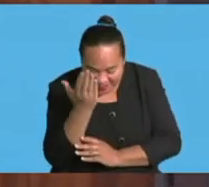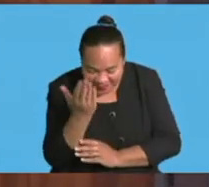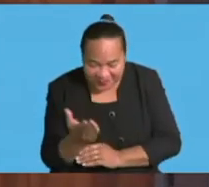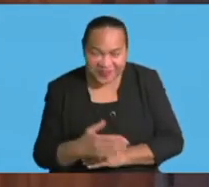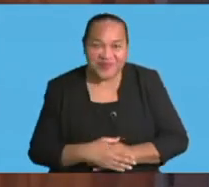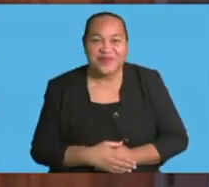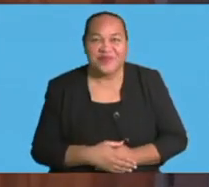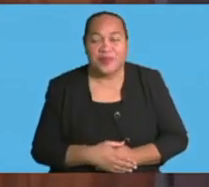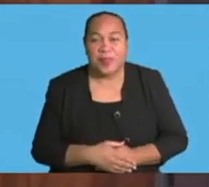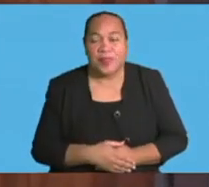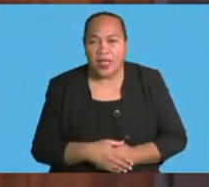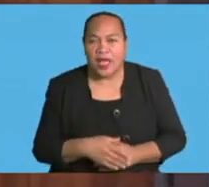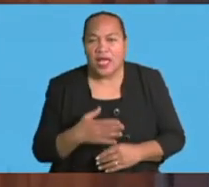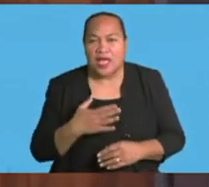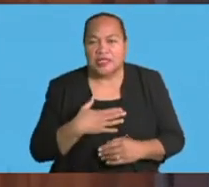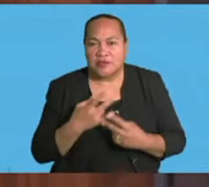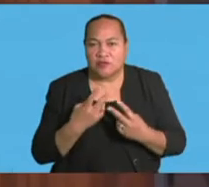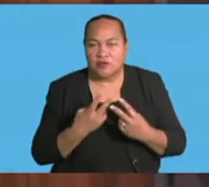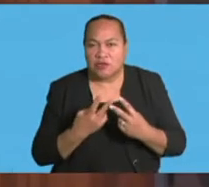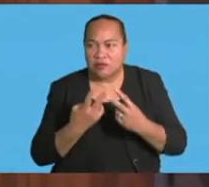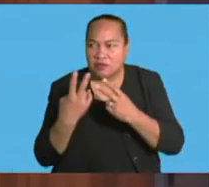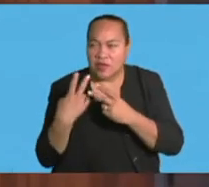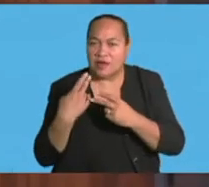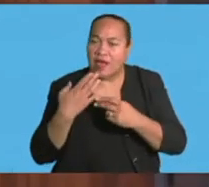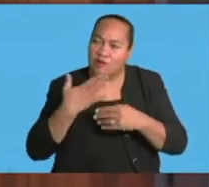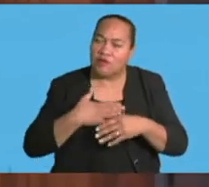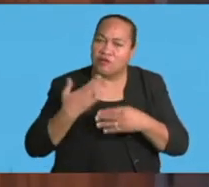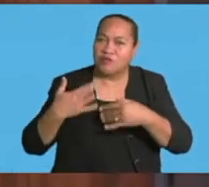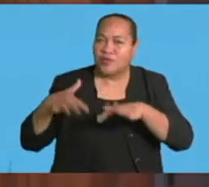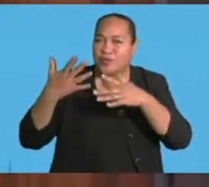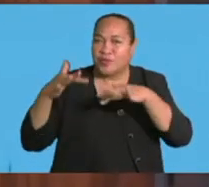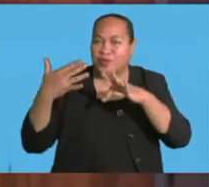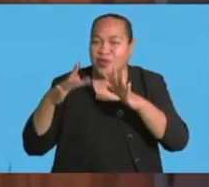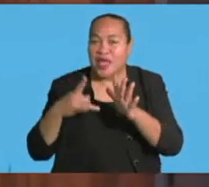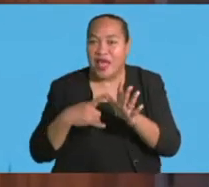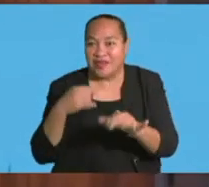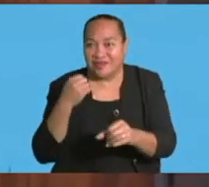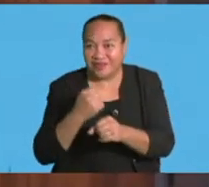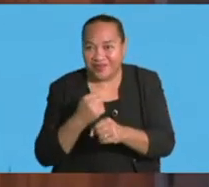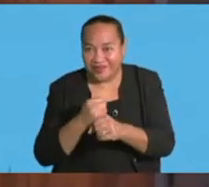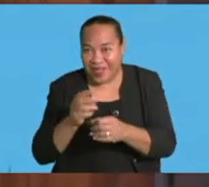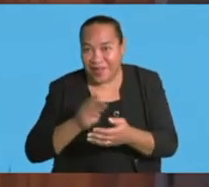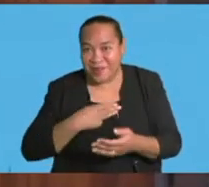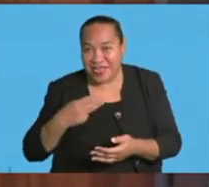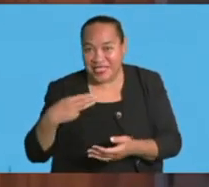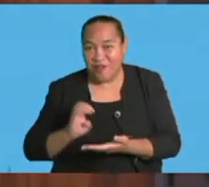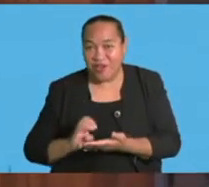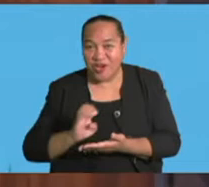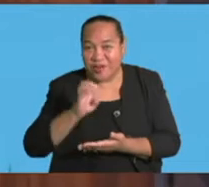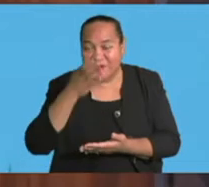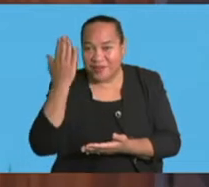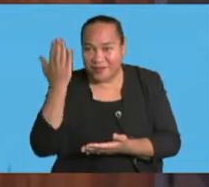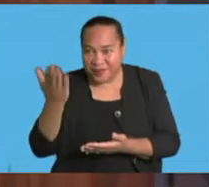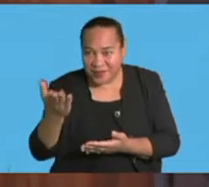At the outset, Mr. Speaker, sir, I commend the Honorable Attorney General and the Minister for Economy and his vibrant